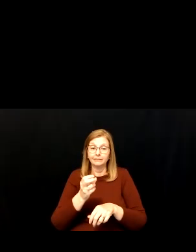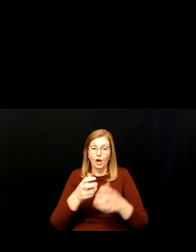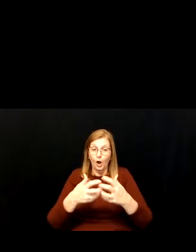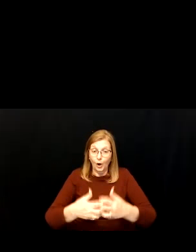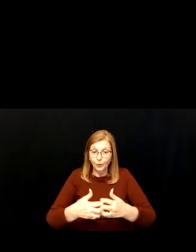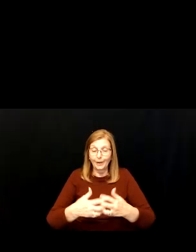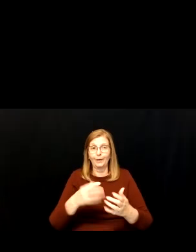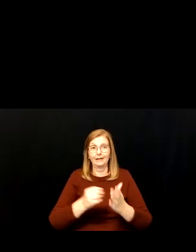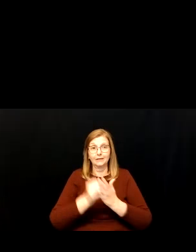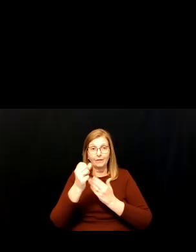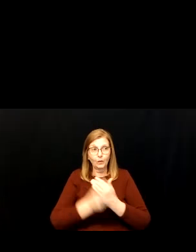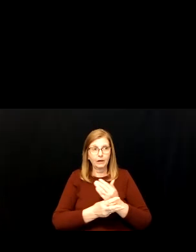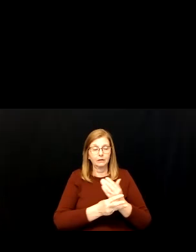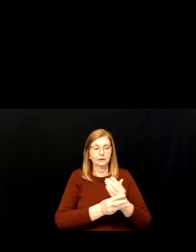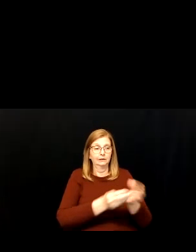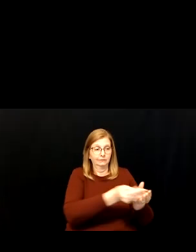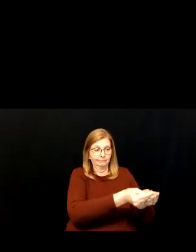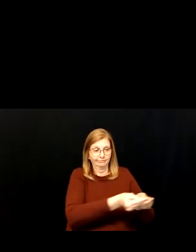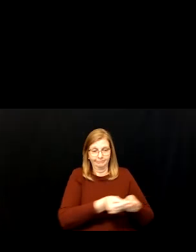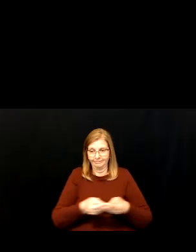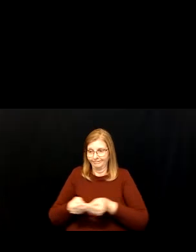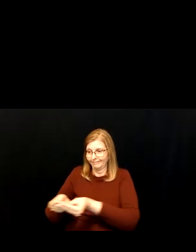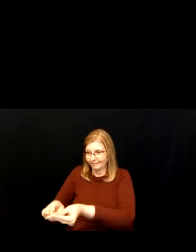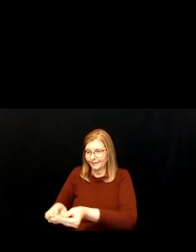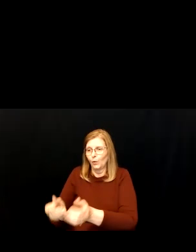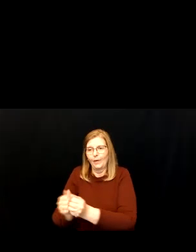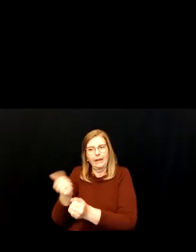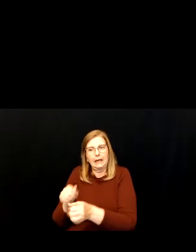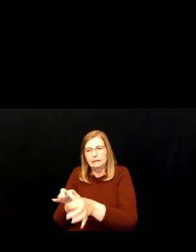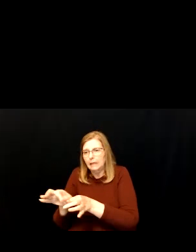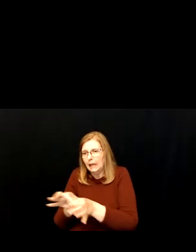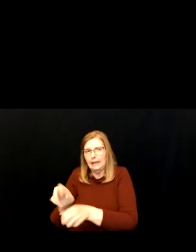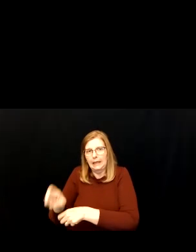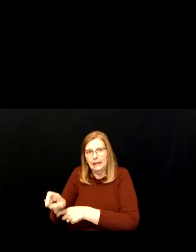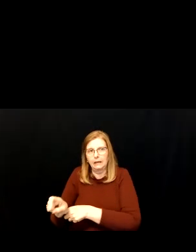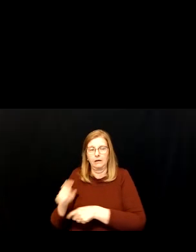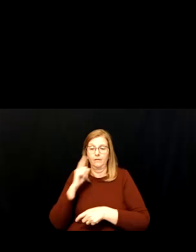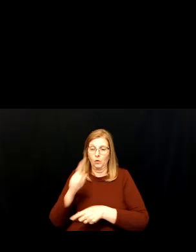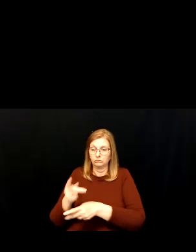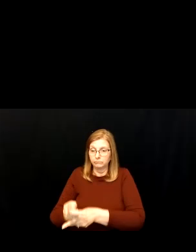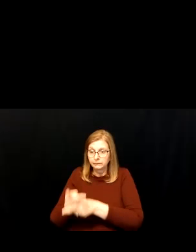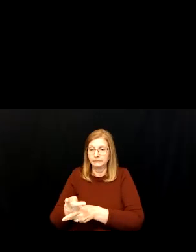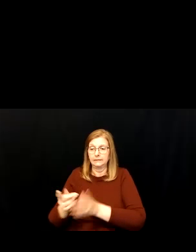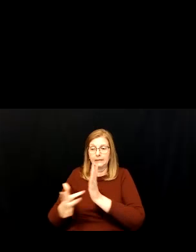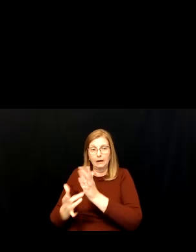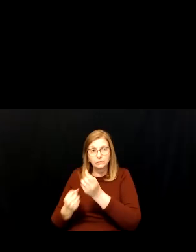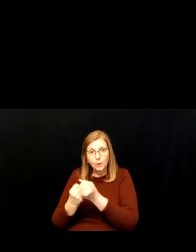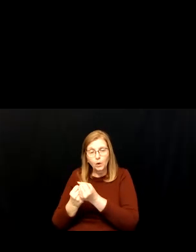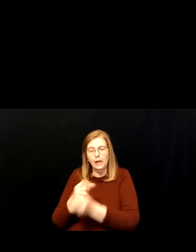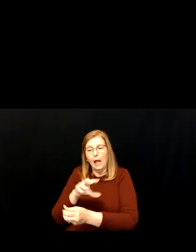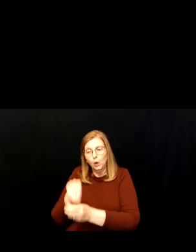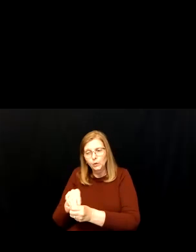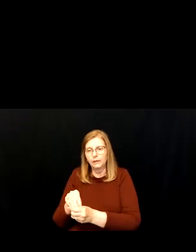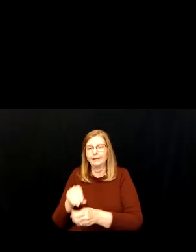condition, accompanied by any needed manuals. Provisions for ongoing maintenance and technical support are included in the